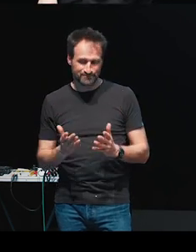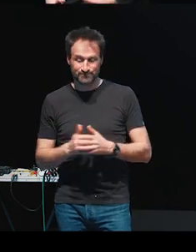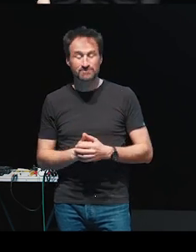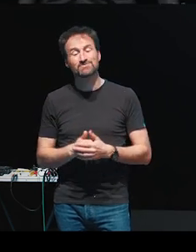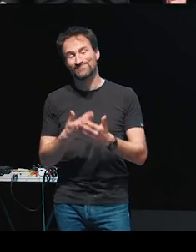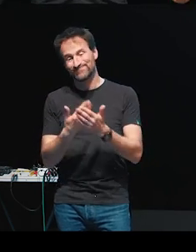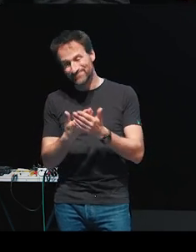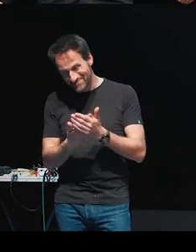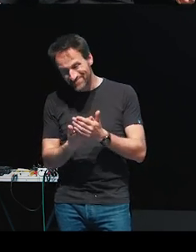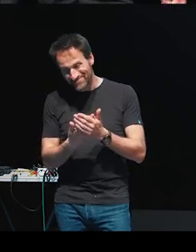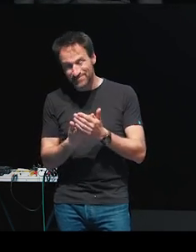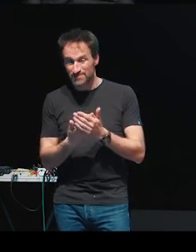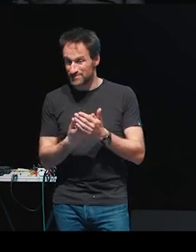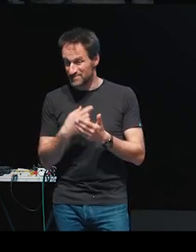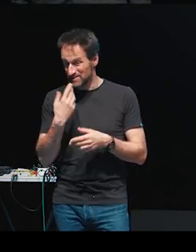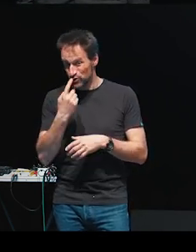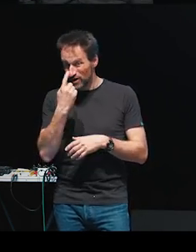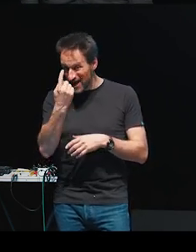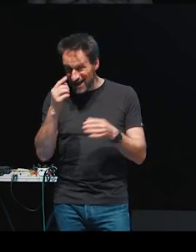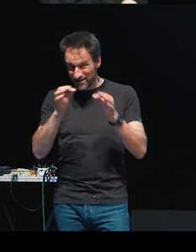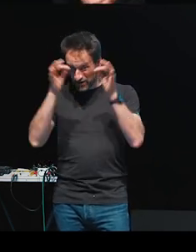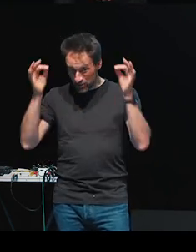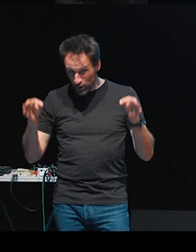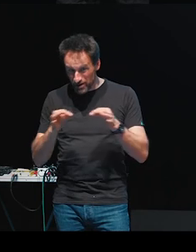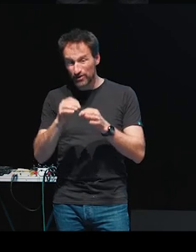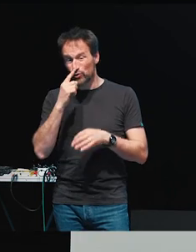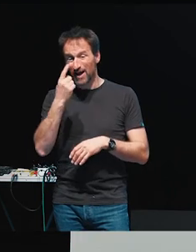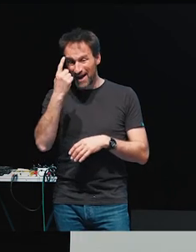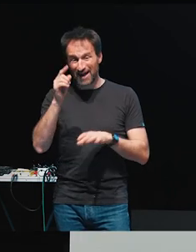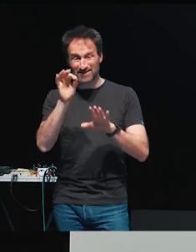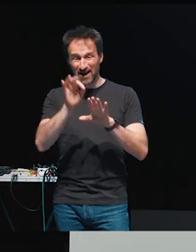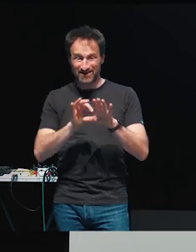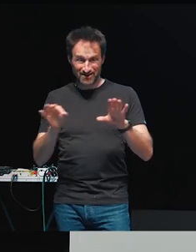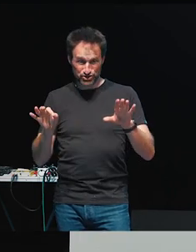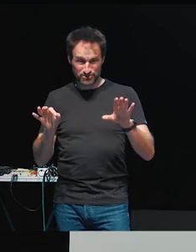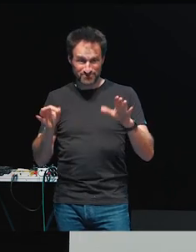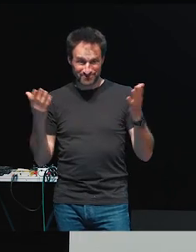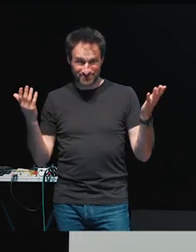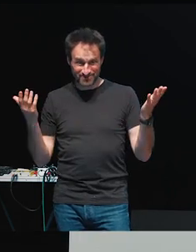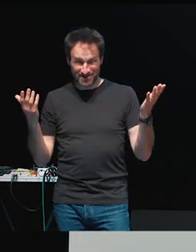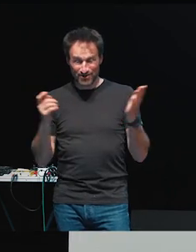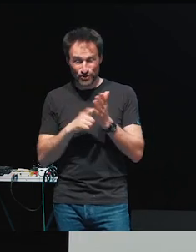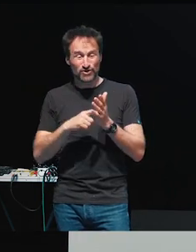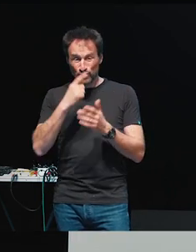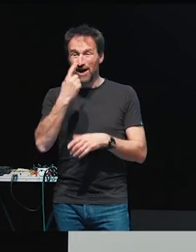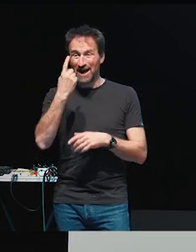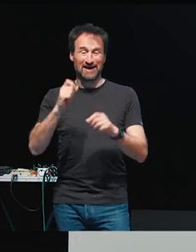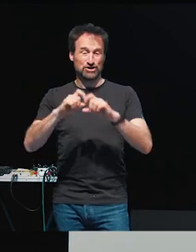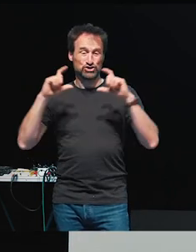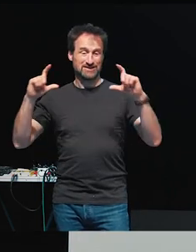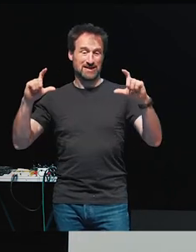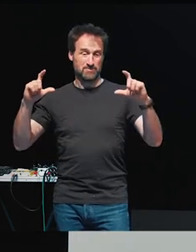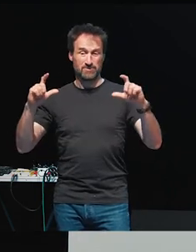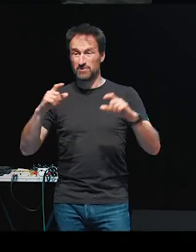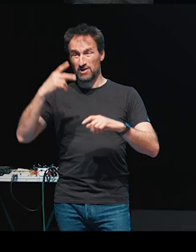that, you just have one framework and one architecture because you just have one system and both is hard